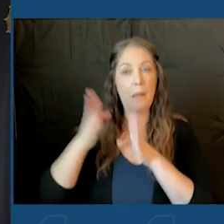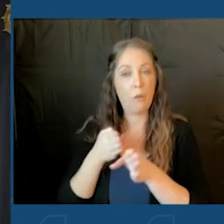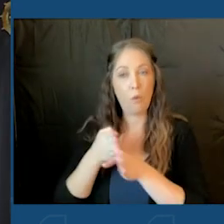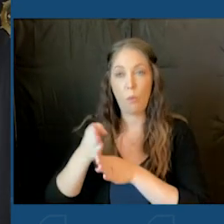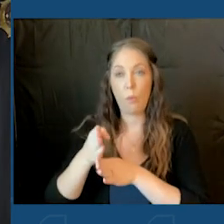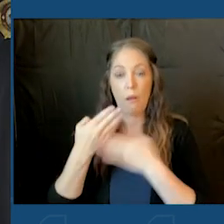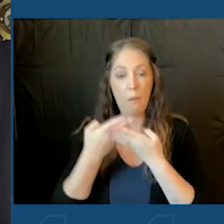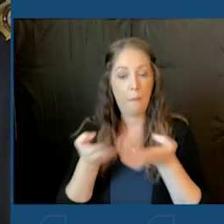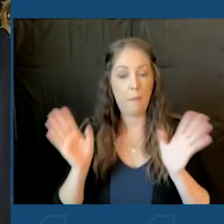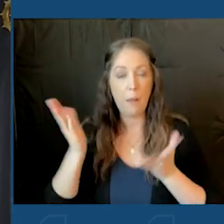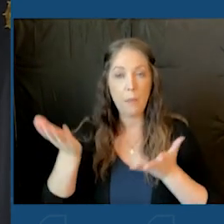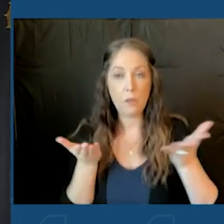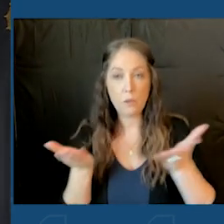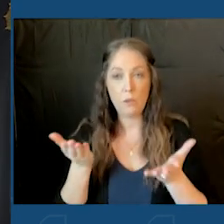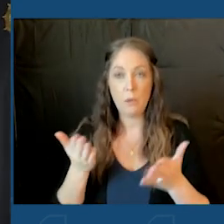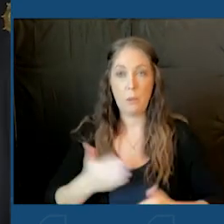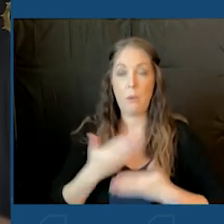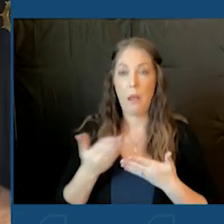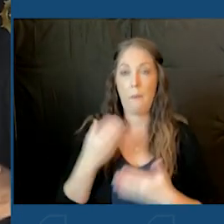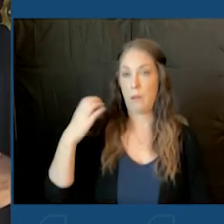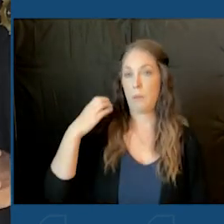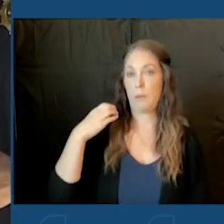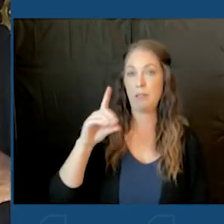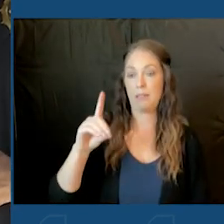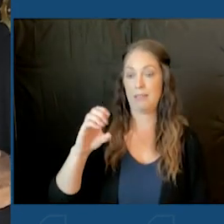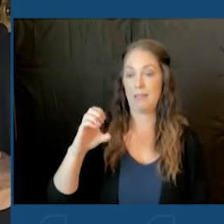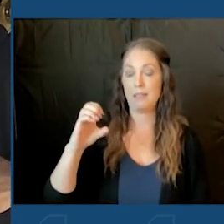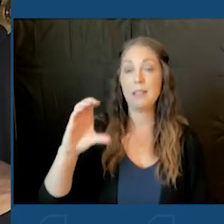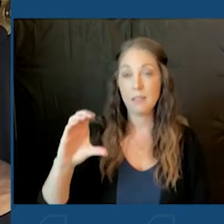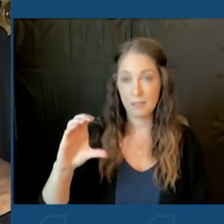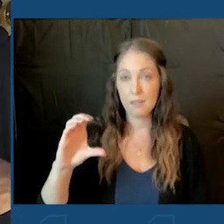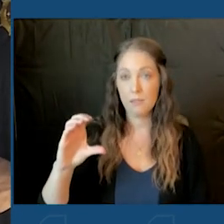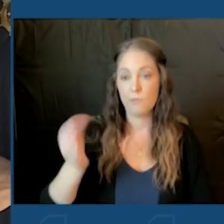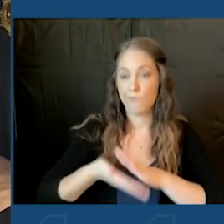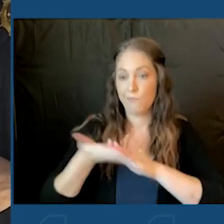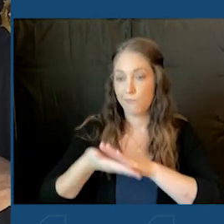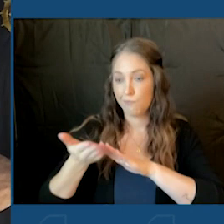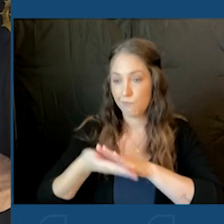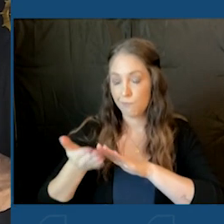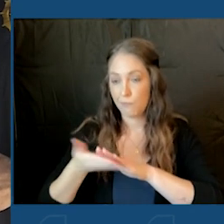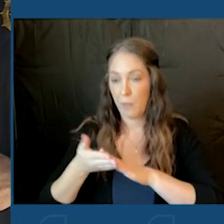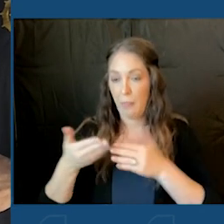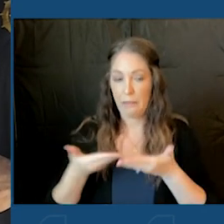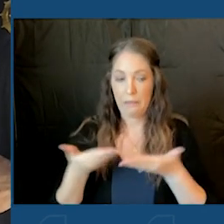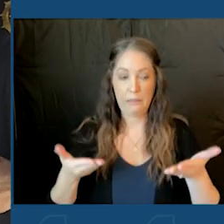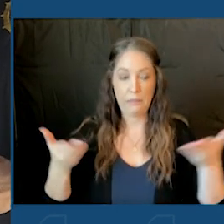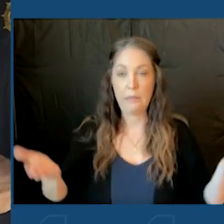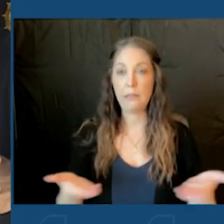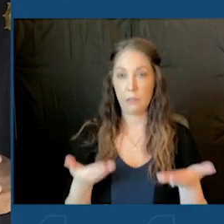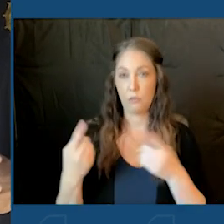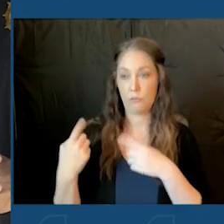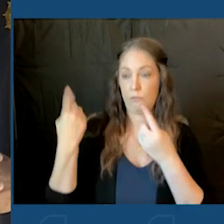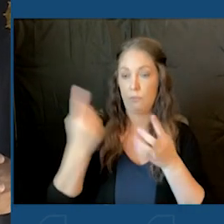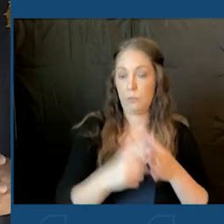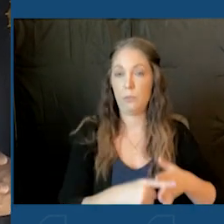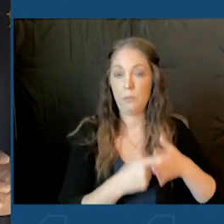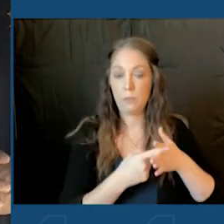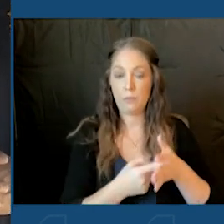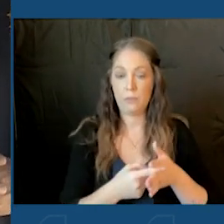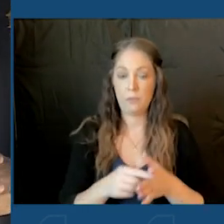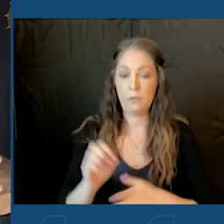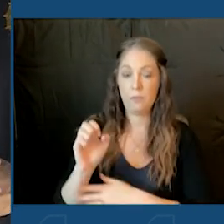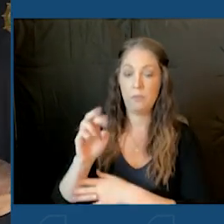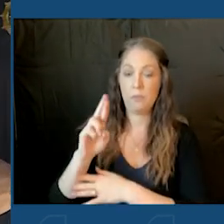have him as the Commissioner of DEC and has been really running operations here on the ground for us since the inception. Eric Kulisade, Commissioner of